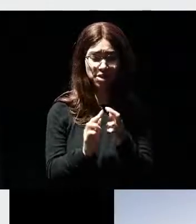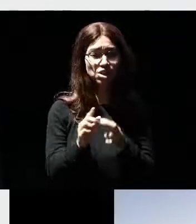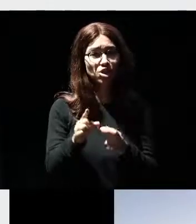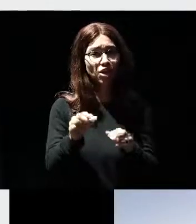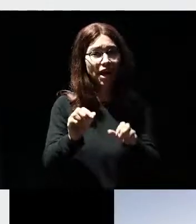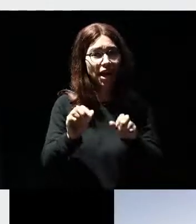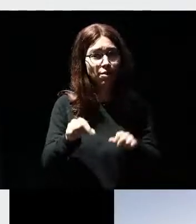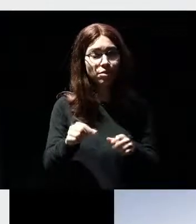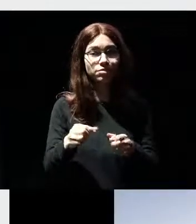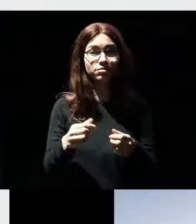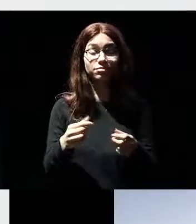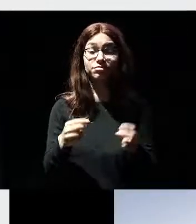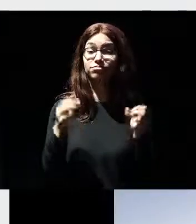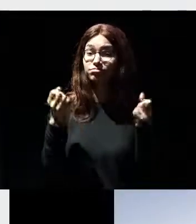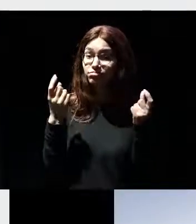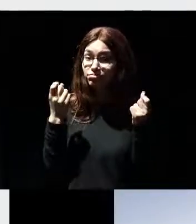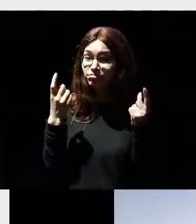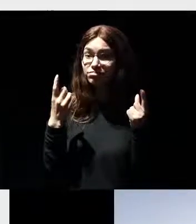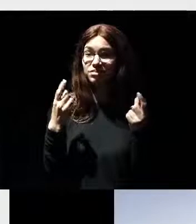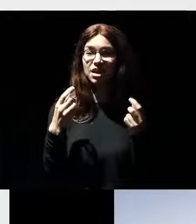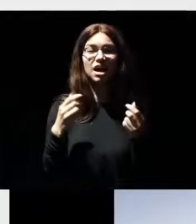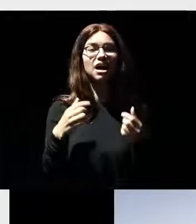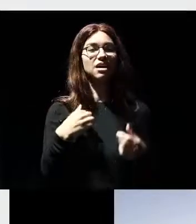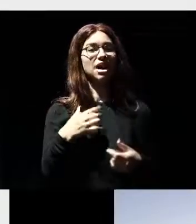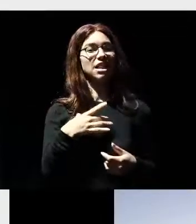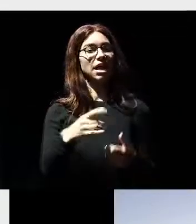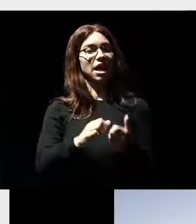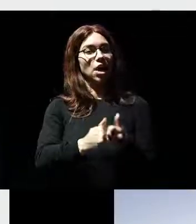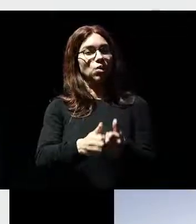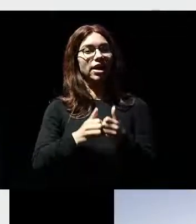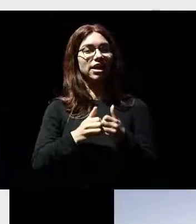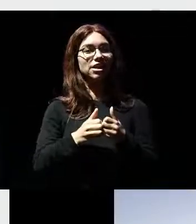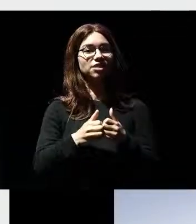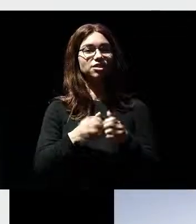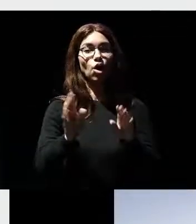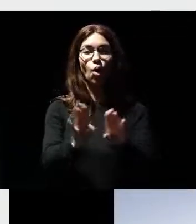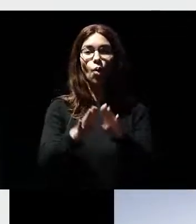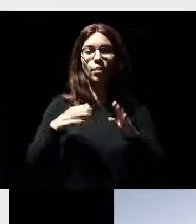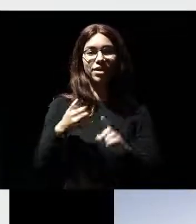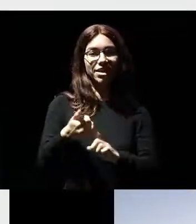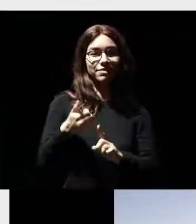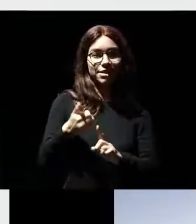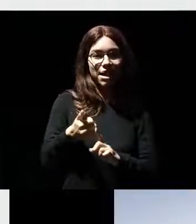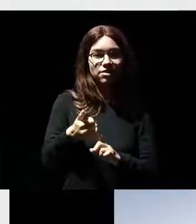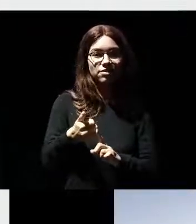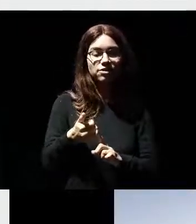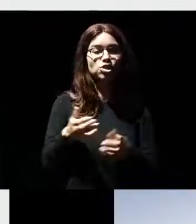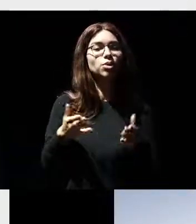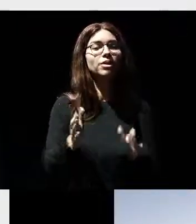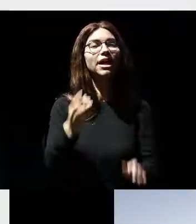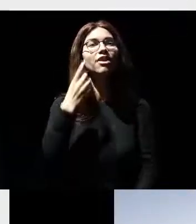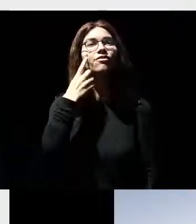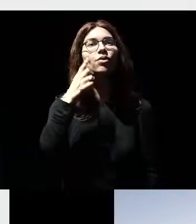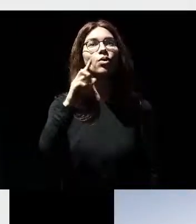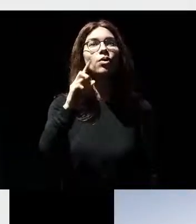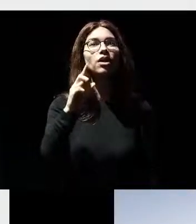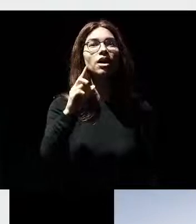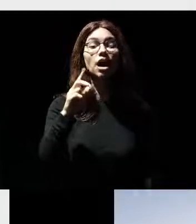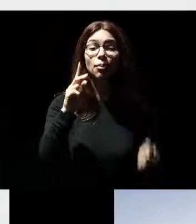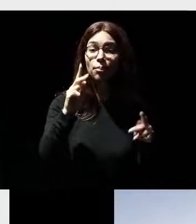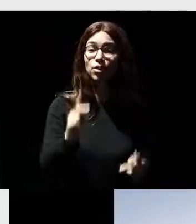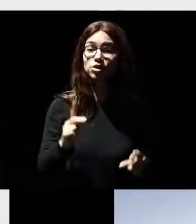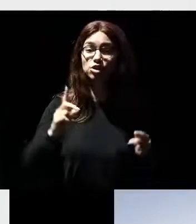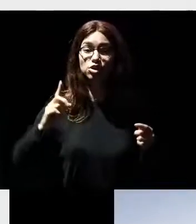to, the buildings are very generous in the way that they cut out corners, open themselves up to allow for a